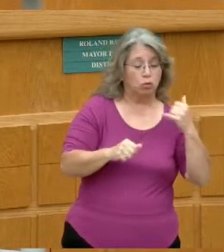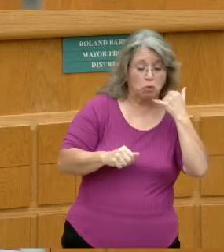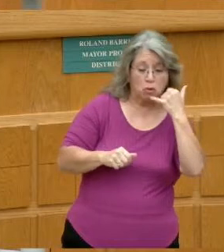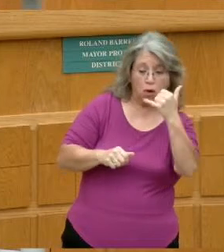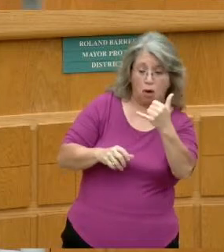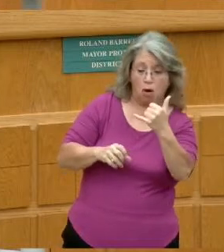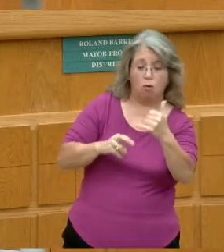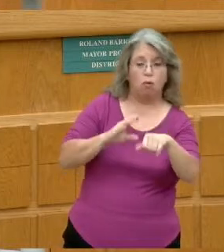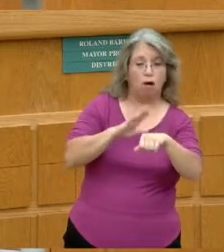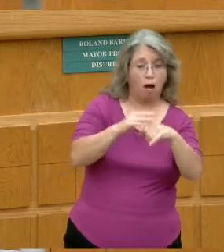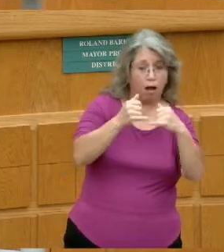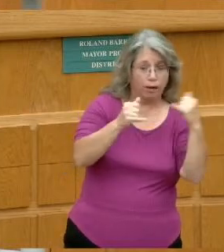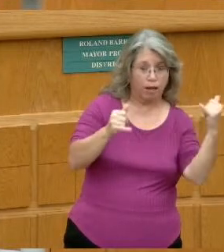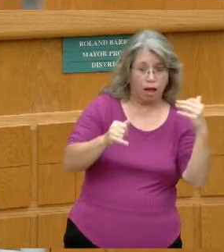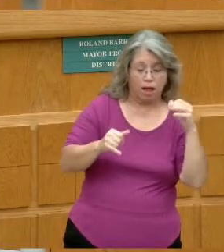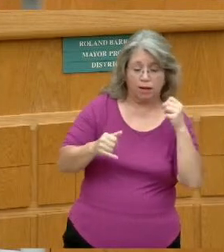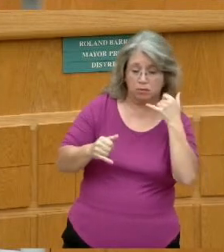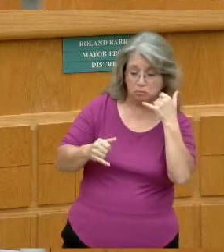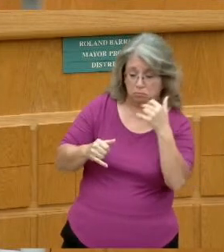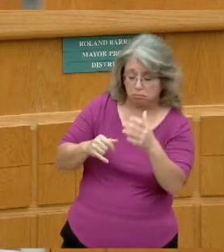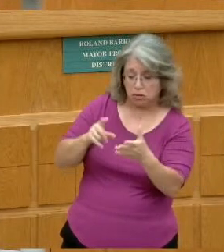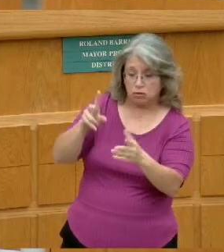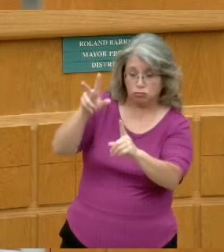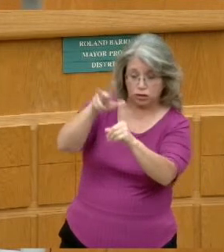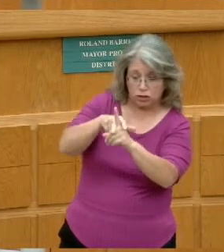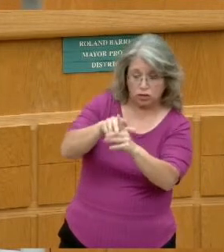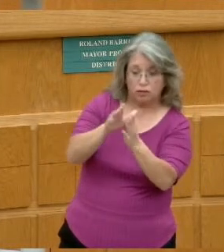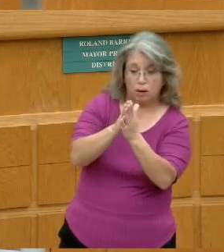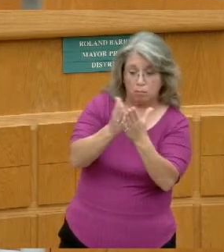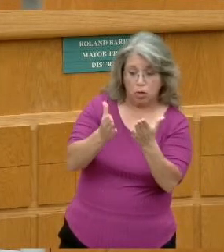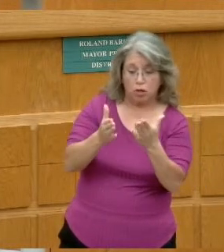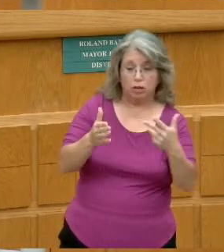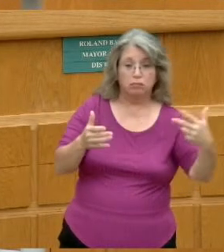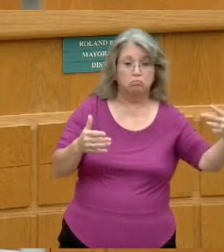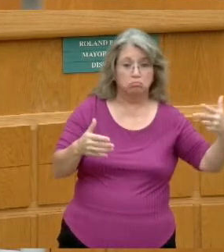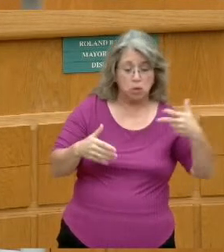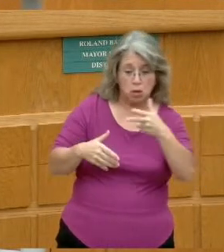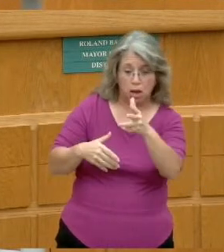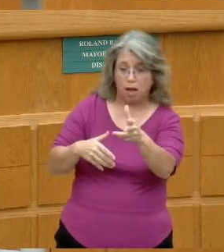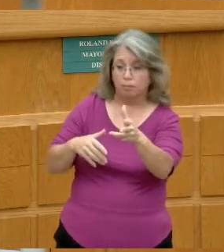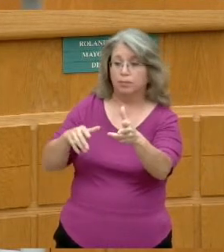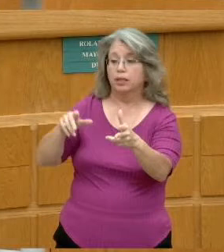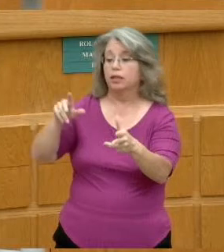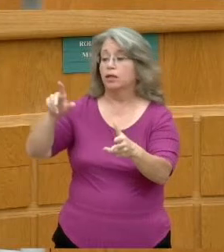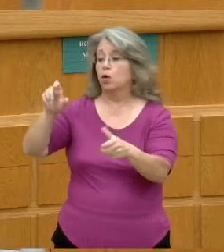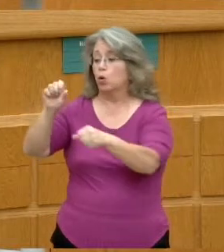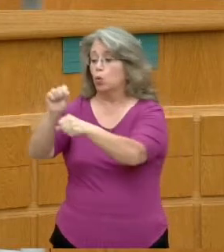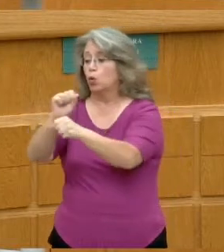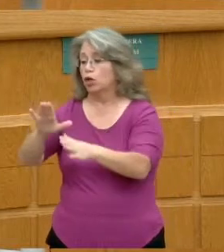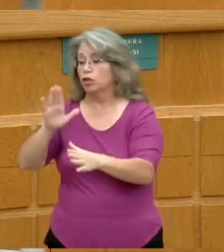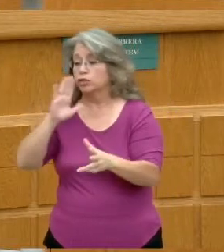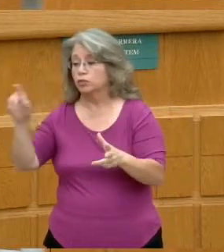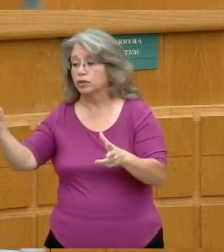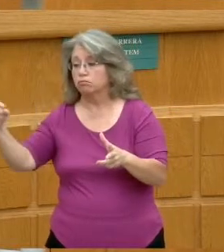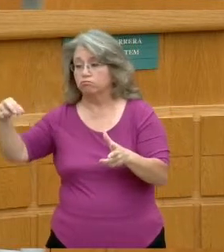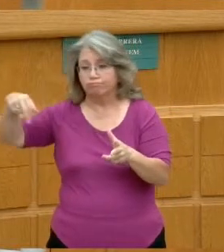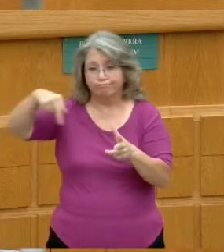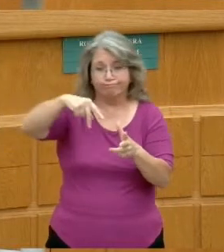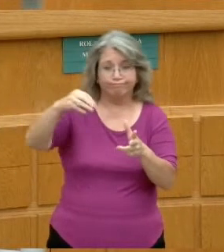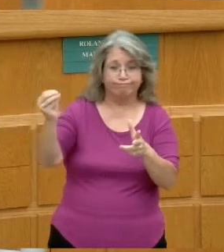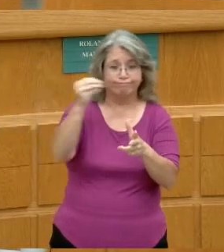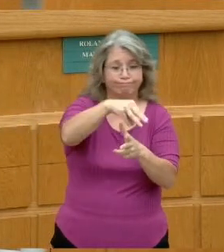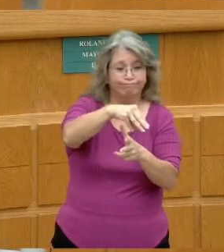book checked out. And then we have had drive-through services, and so they've come and picked up the book at the library, and they've returned it through the book